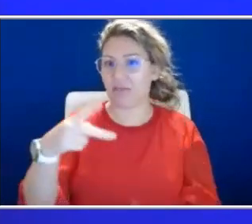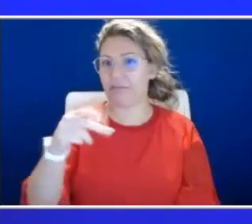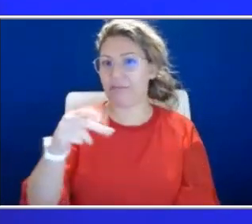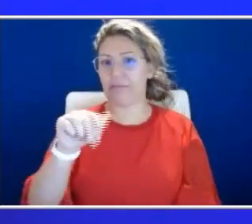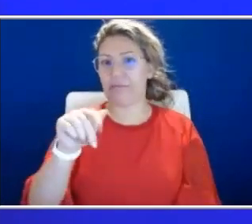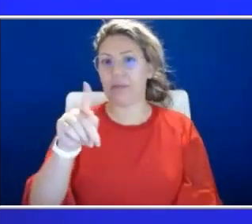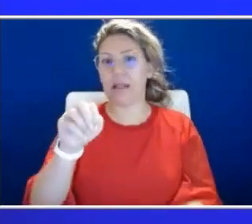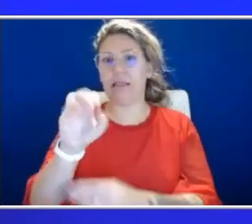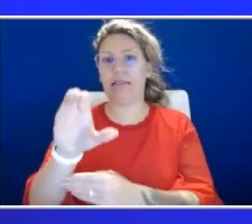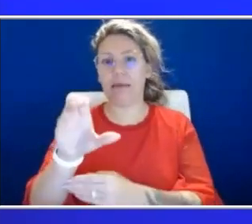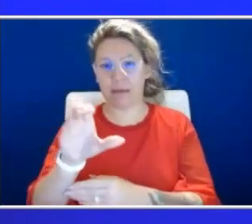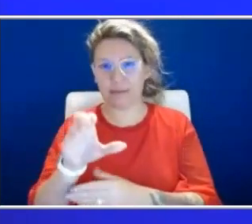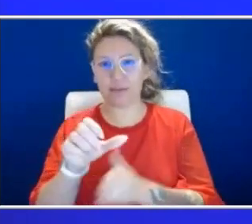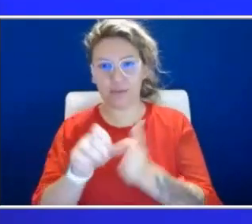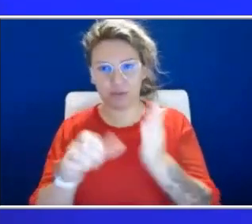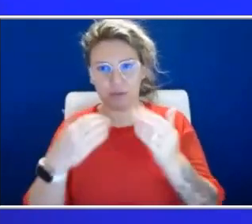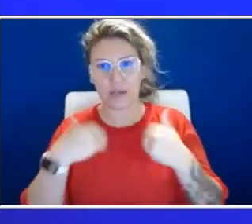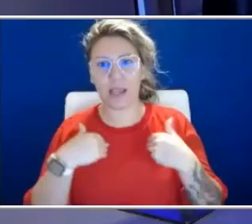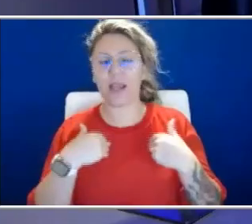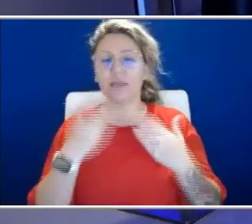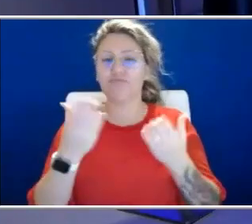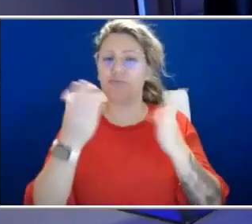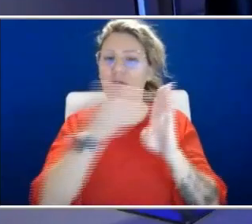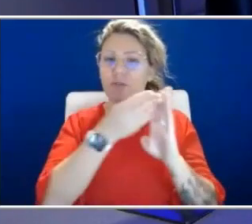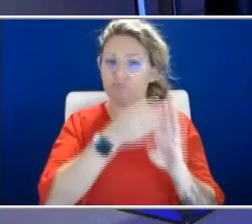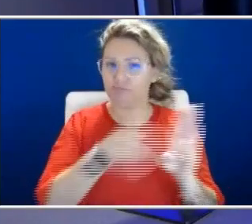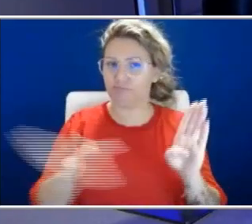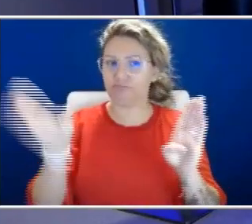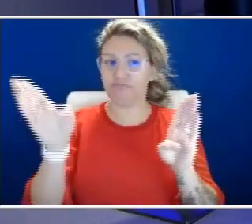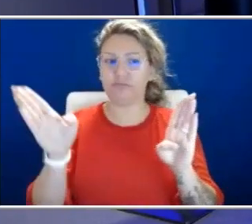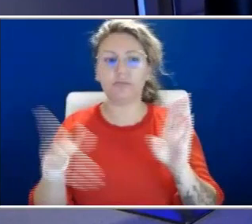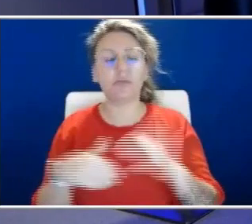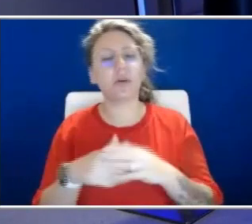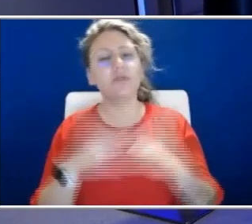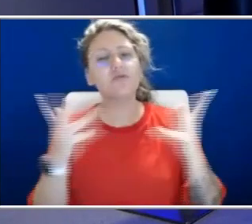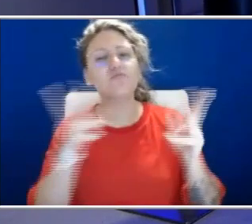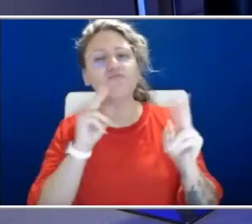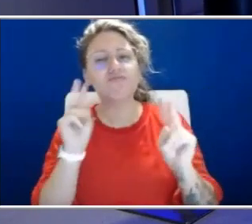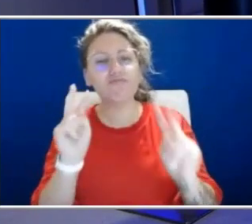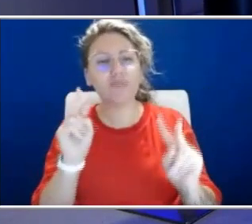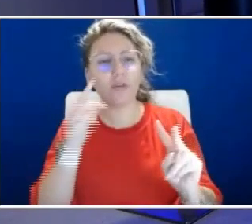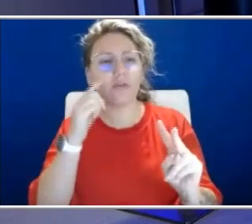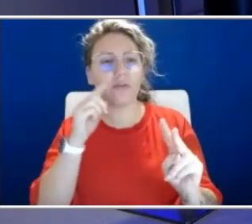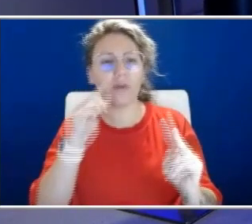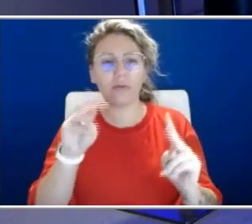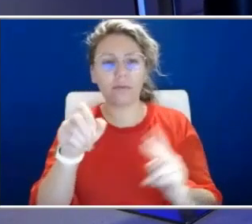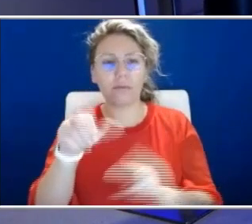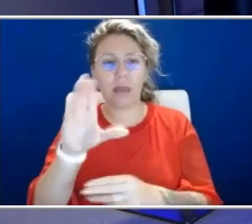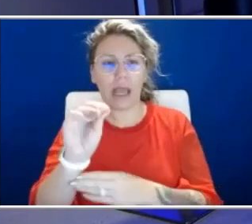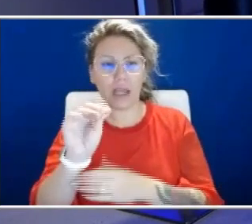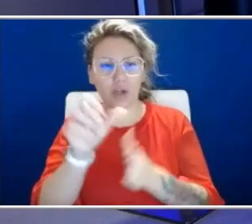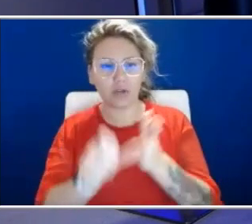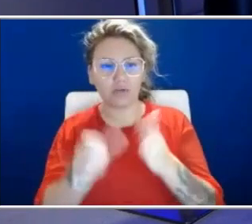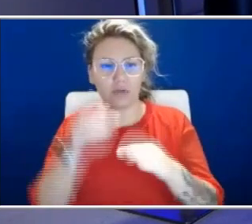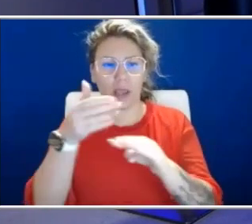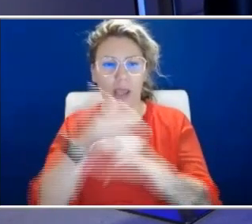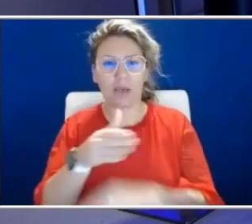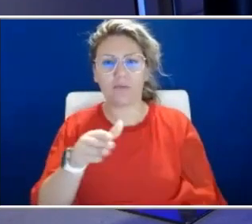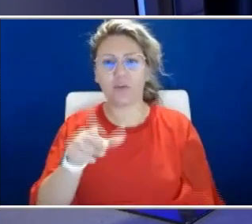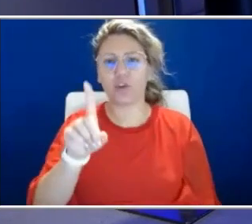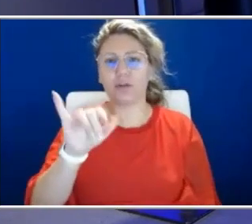able to offer the full spectrum to our patients. So what do you watch for as a microsurgeon after a DIEP